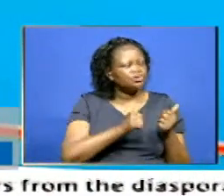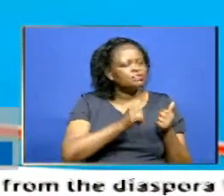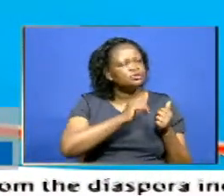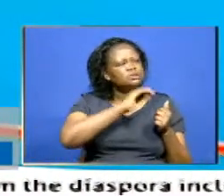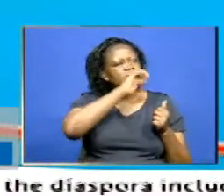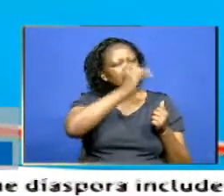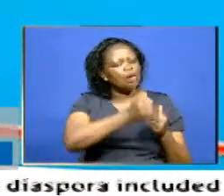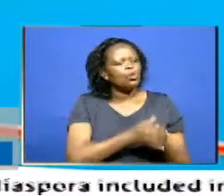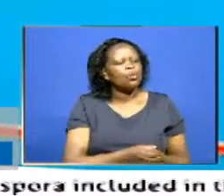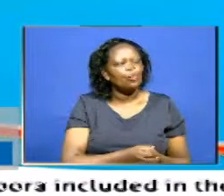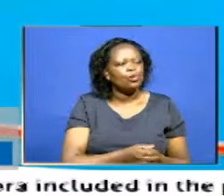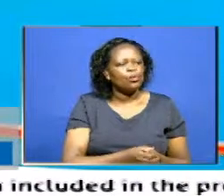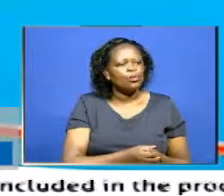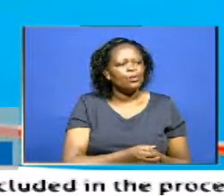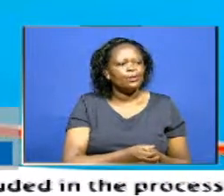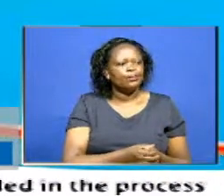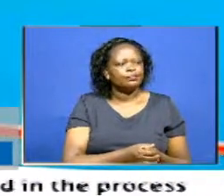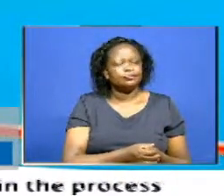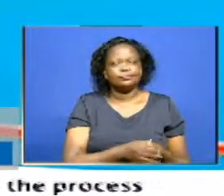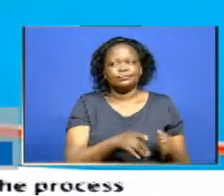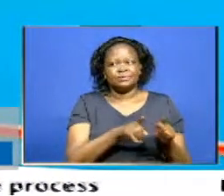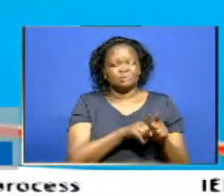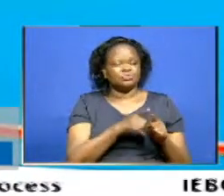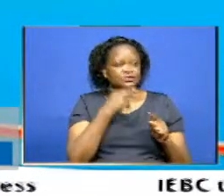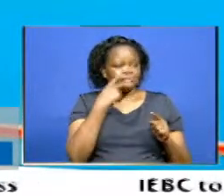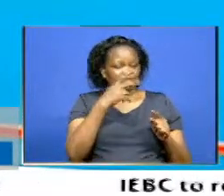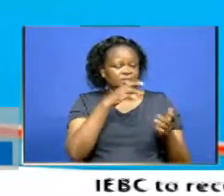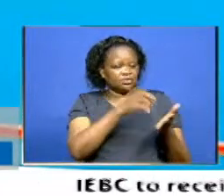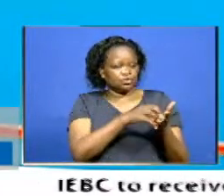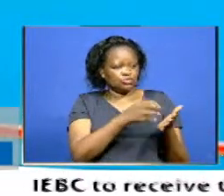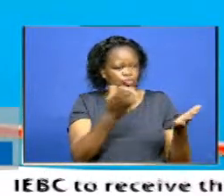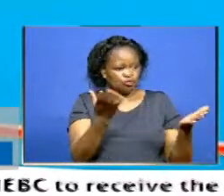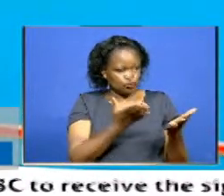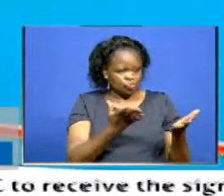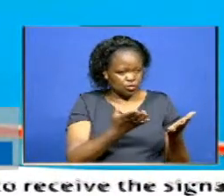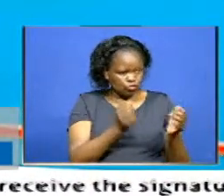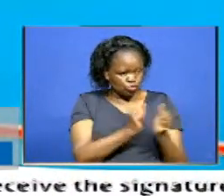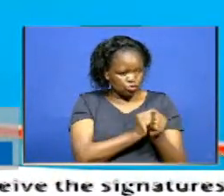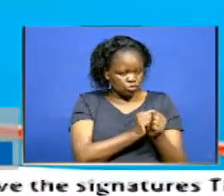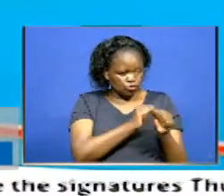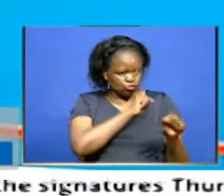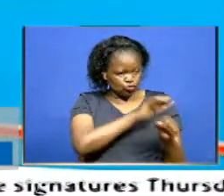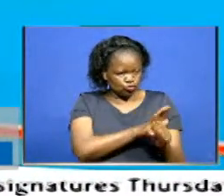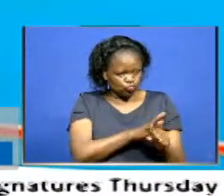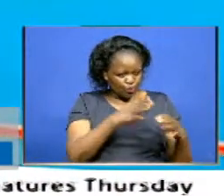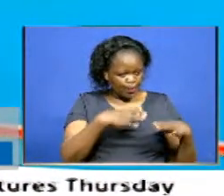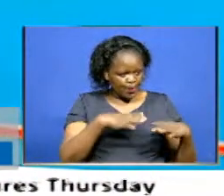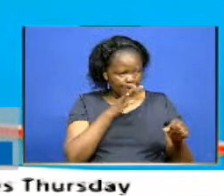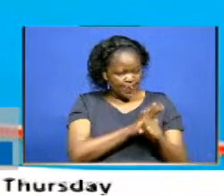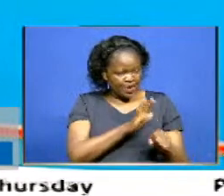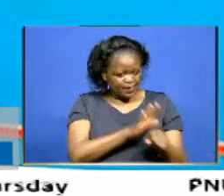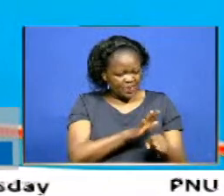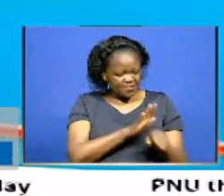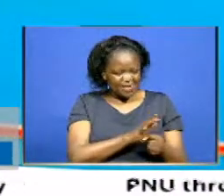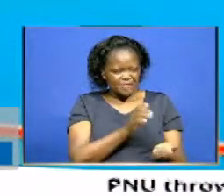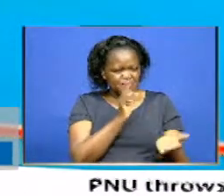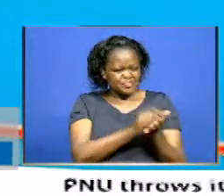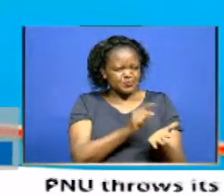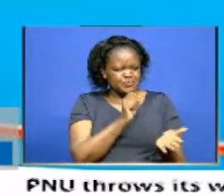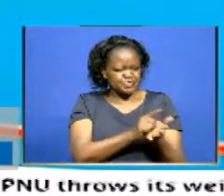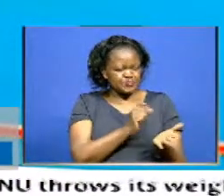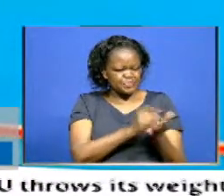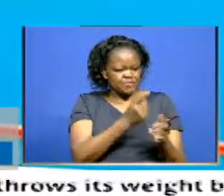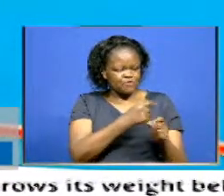areas. And we have seen a situation whereby now with the coronavirus, a lot of people have been laid off from